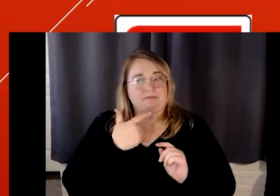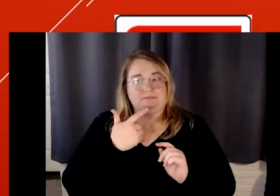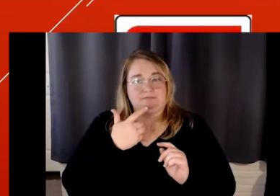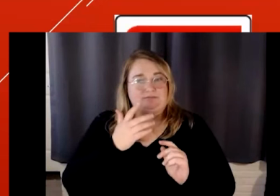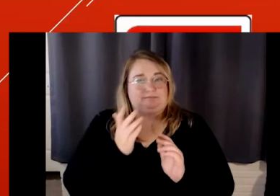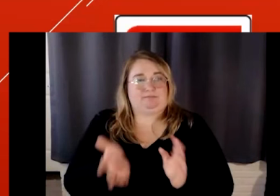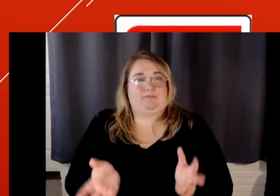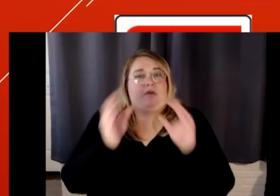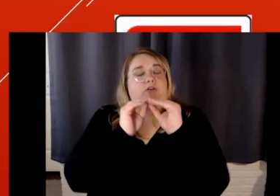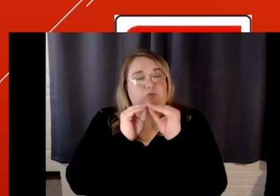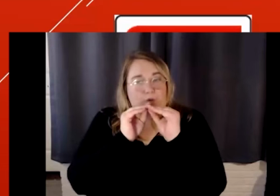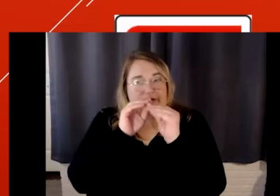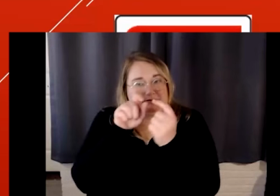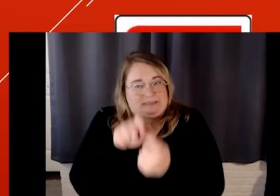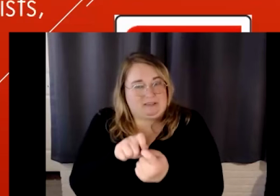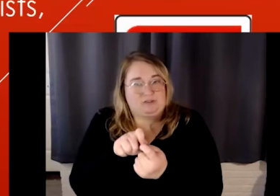had to create.